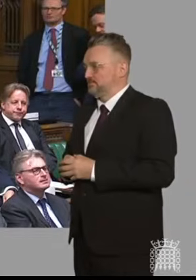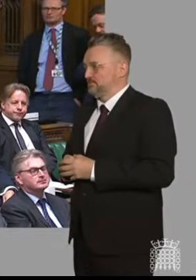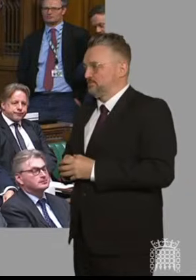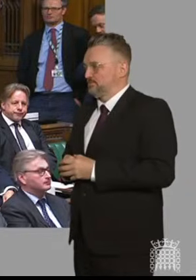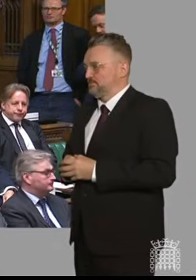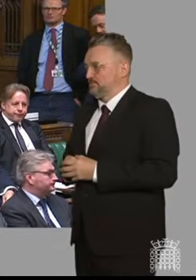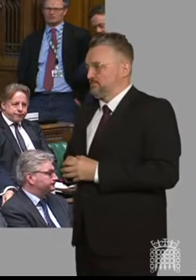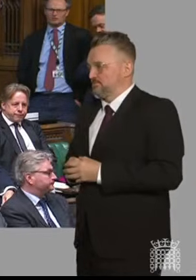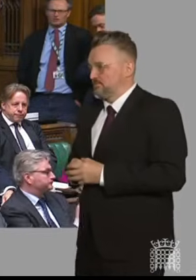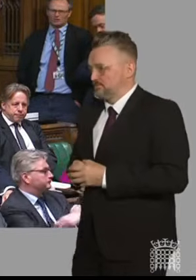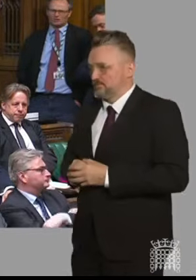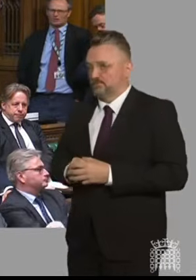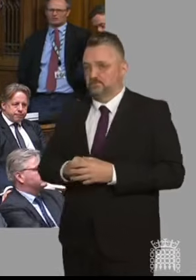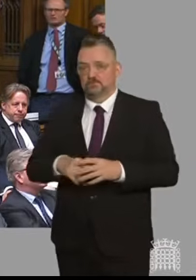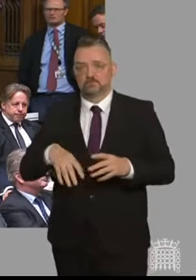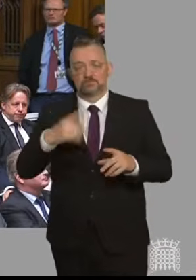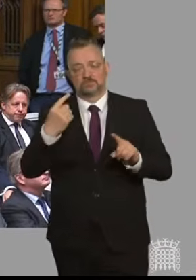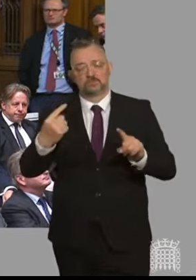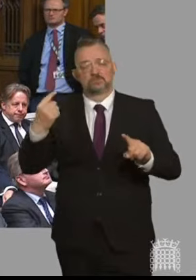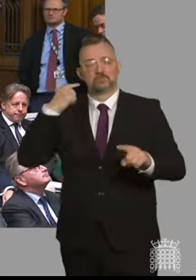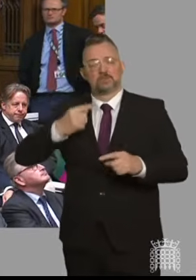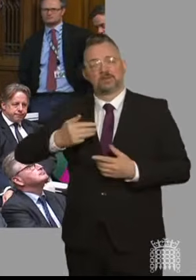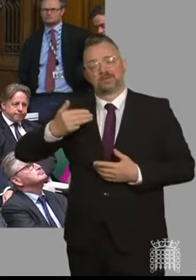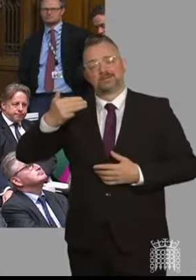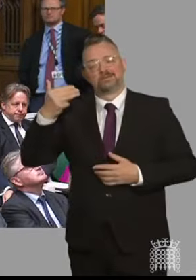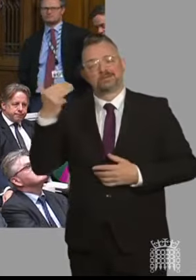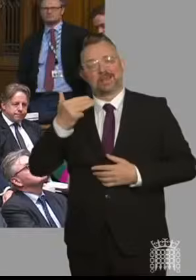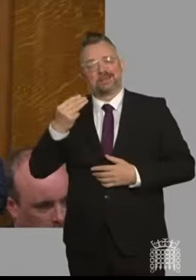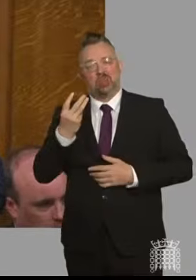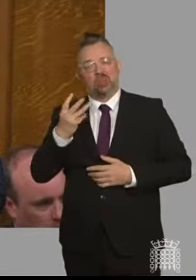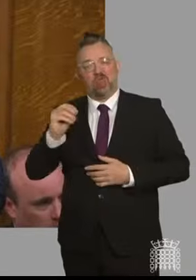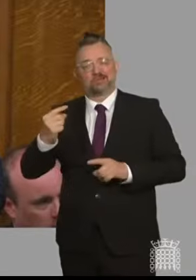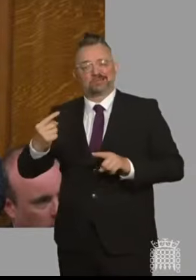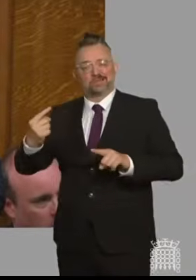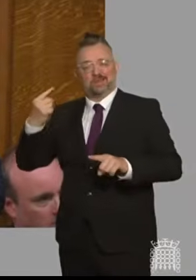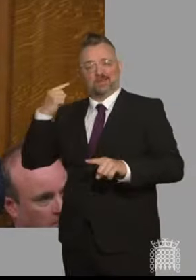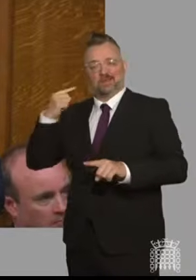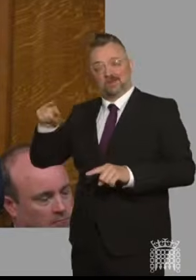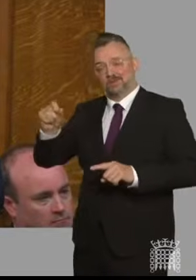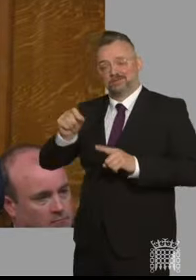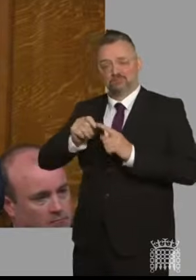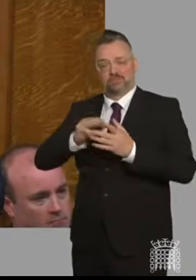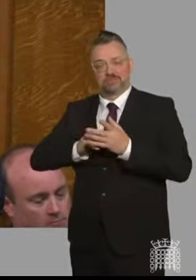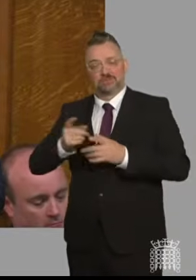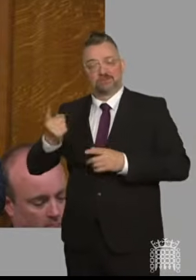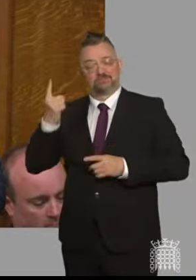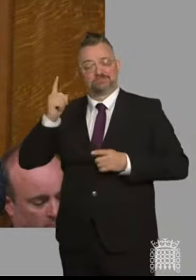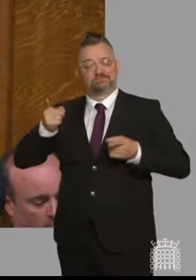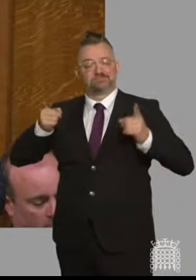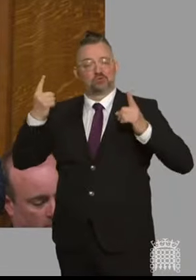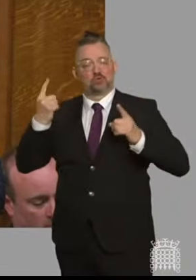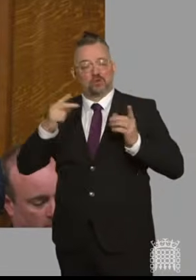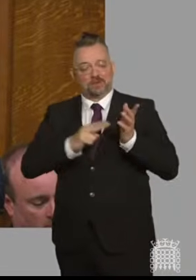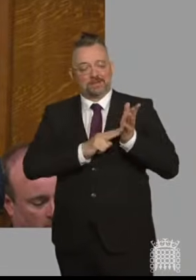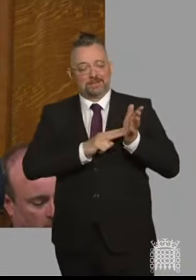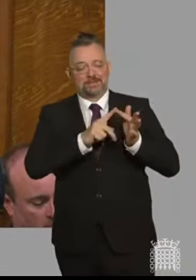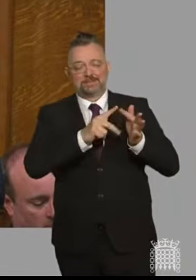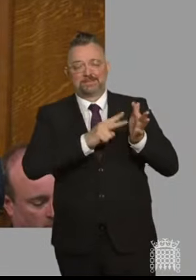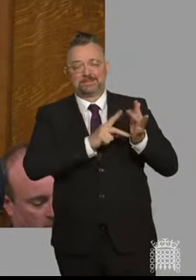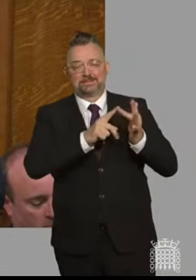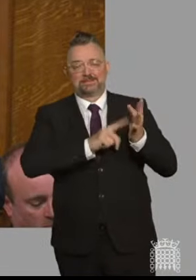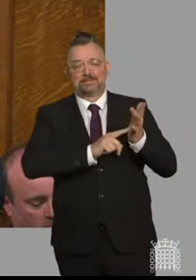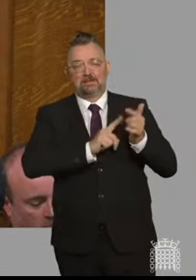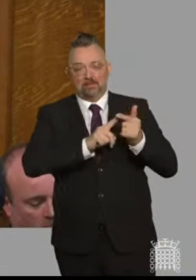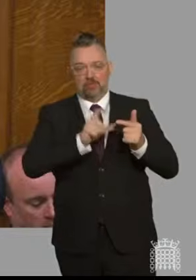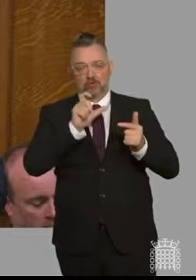Chamberlain, so denuded the British Armed Forces of funding until it was too late that